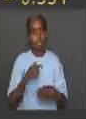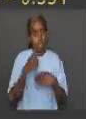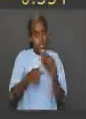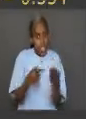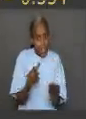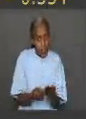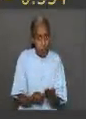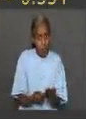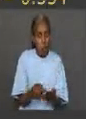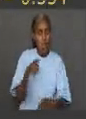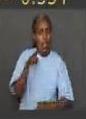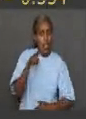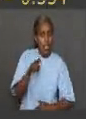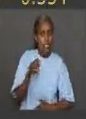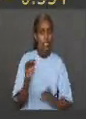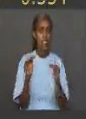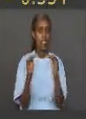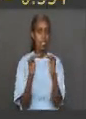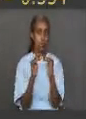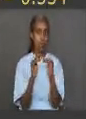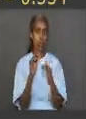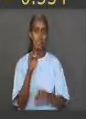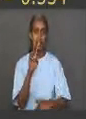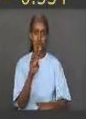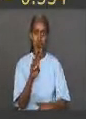Therefore, x equals